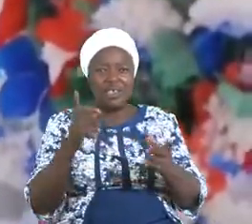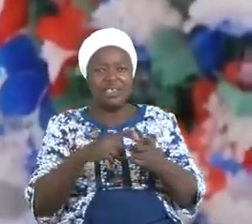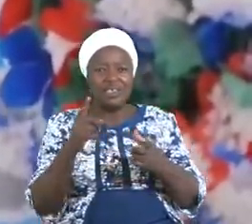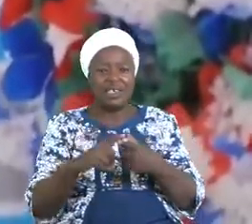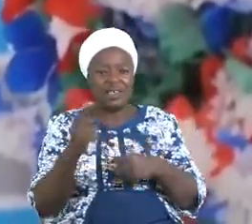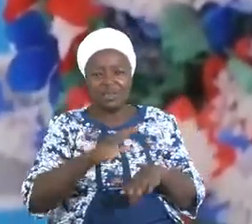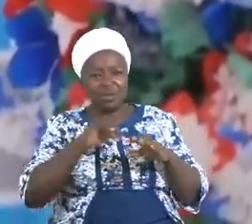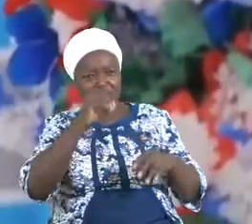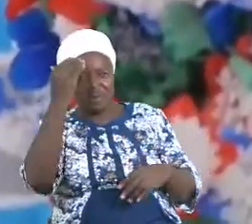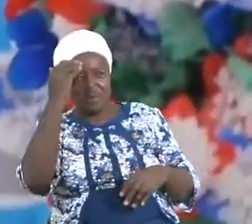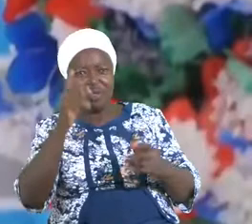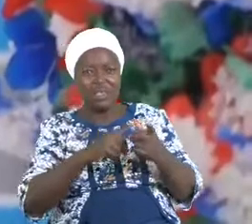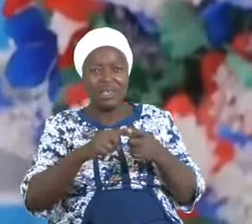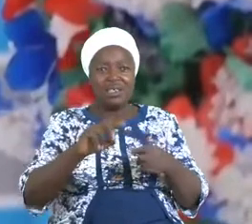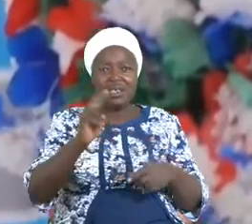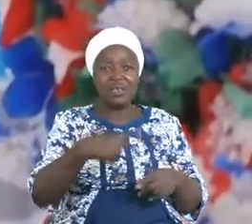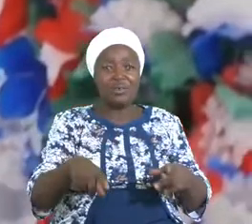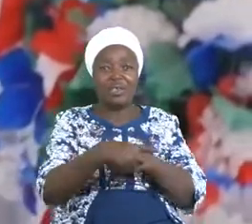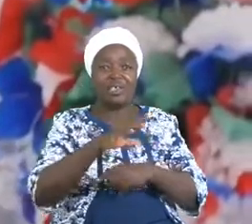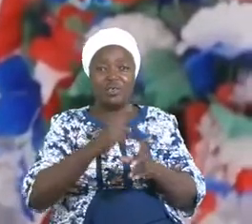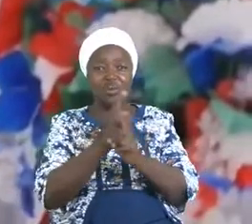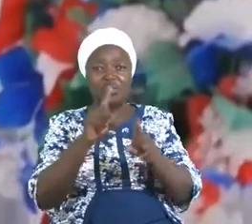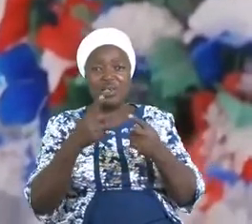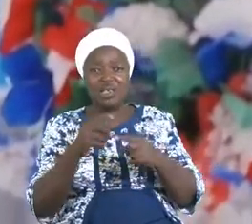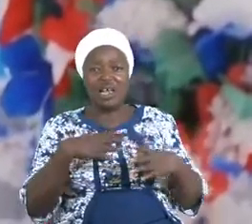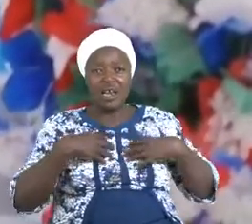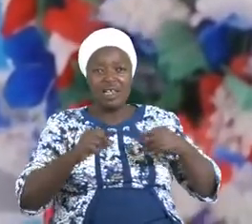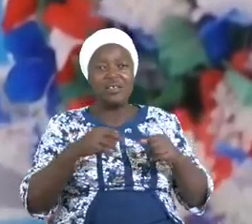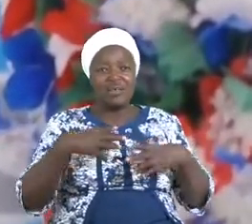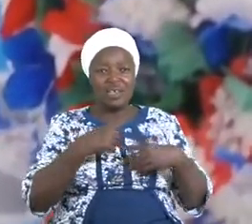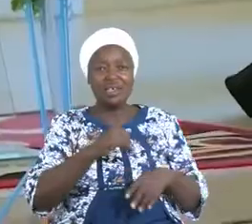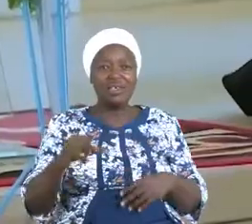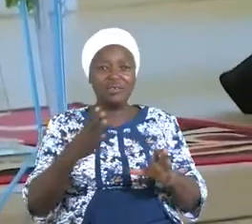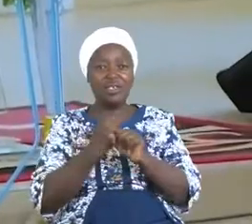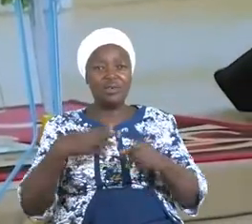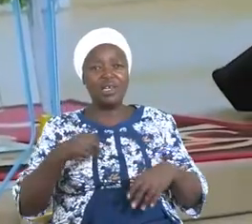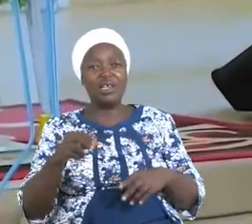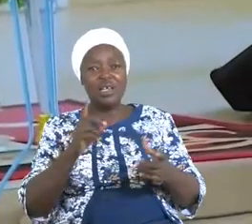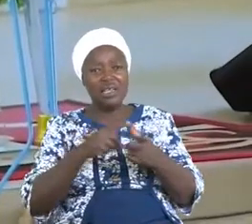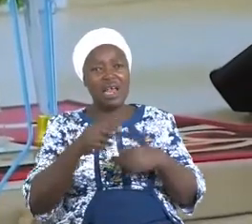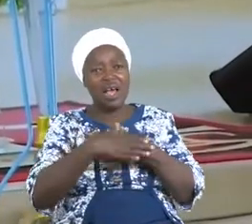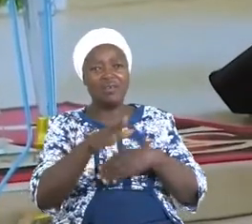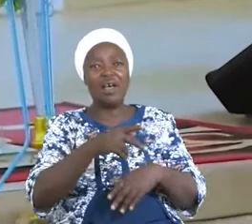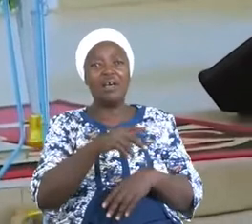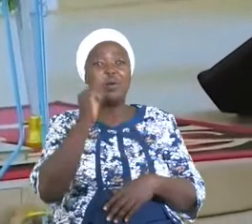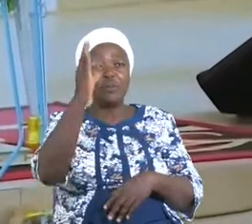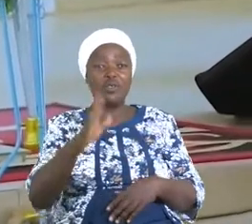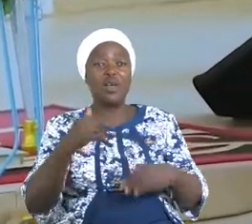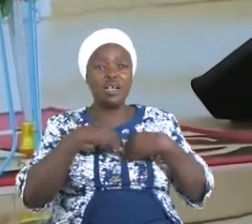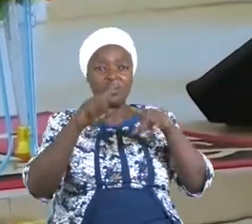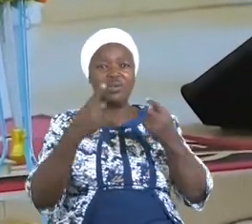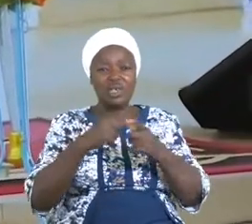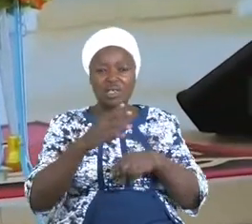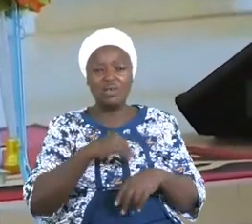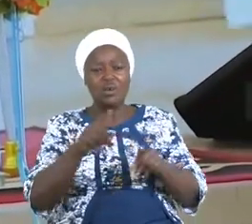faith. I received healing. After I came back from the crusade, after Papa has gone. And now the Holy Spirit said, go and try it.